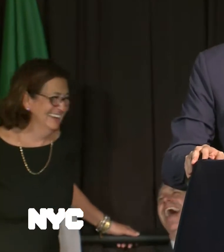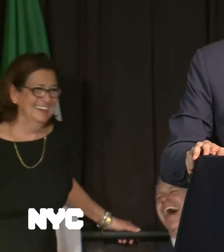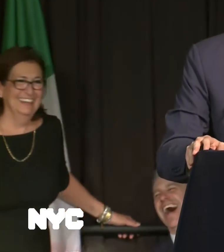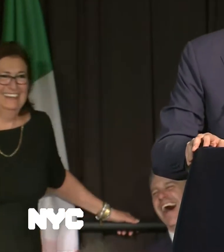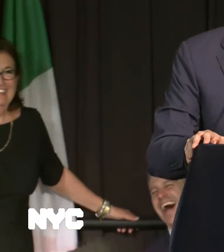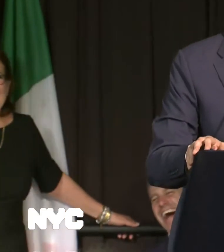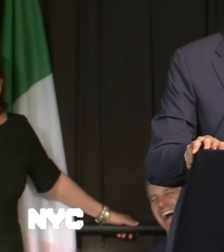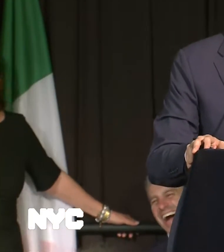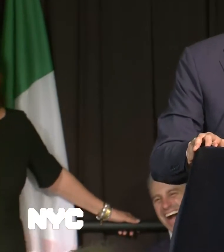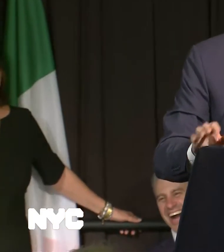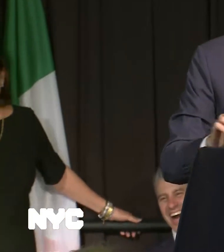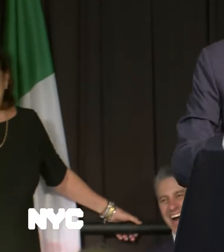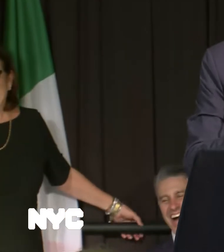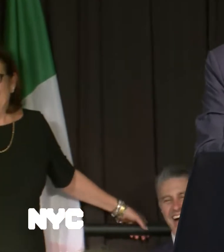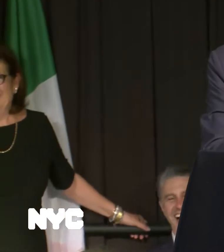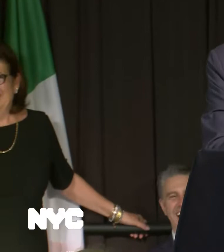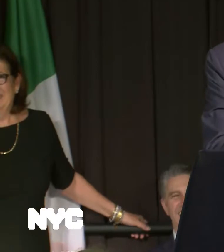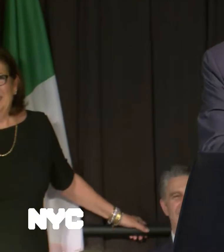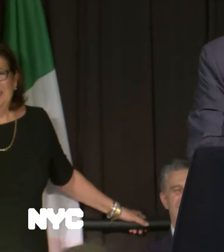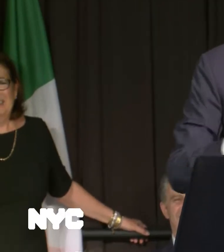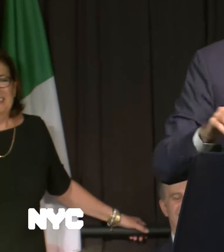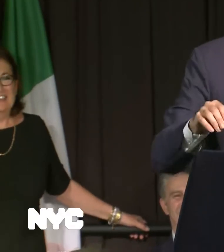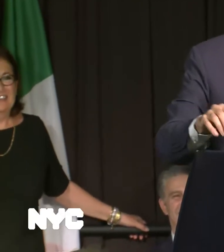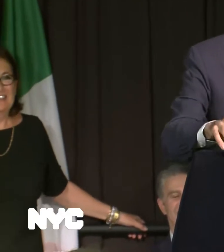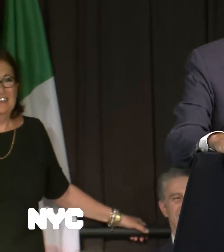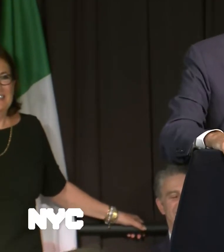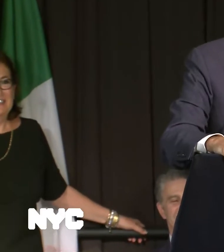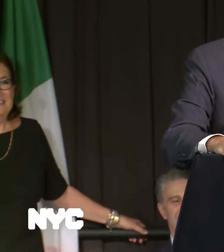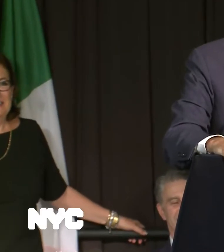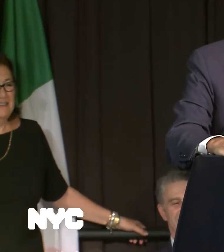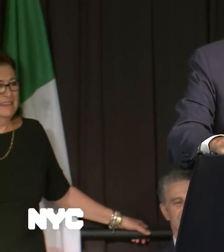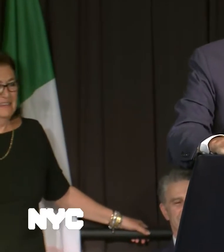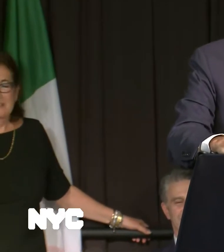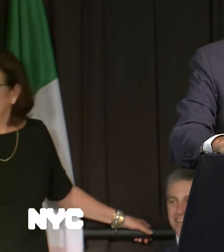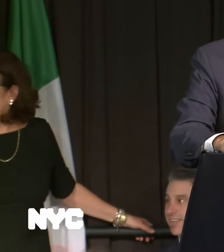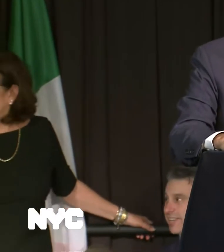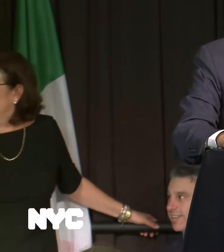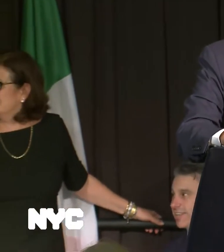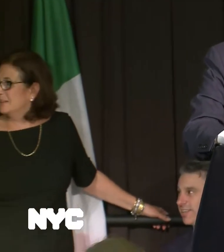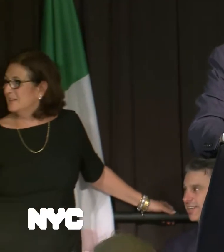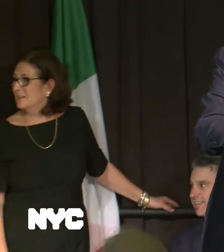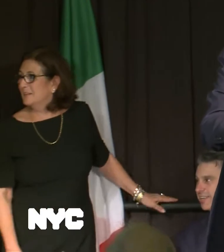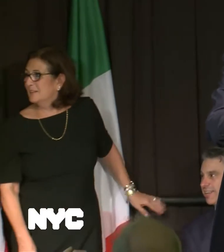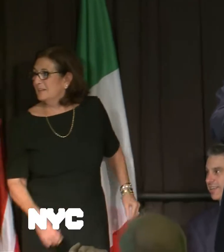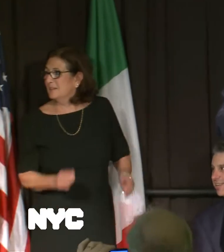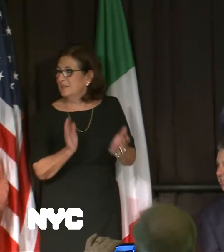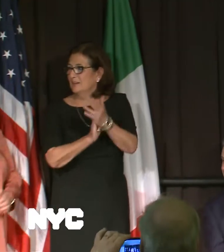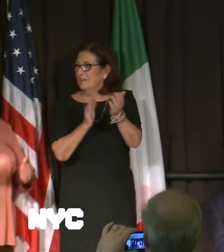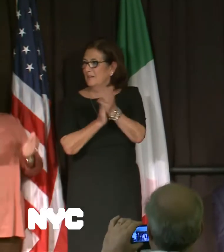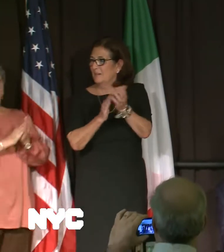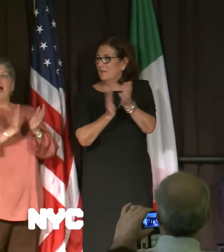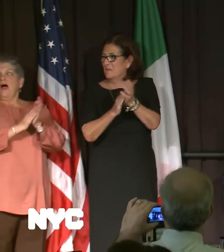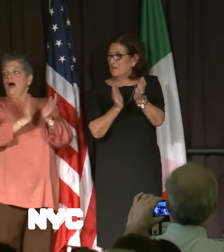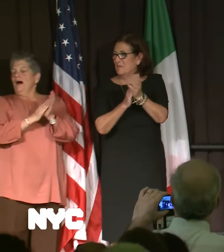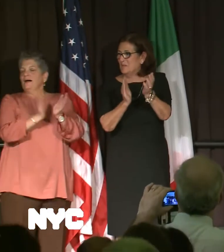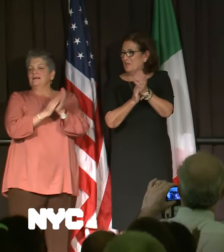you to applaud them all. Our Emergency Management Commissioner, Joe Esposito.